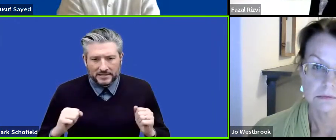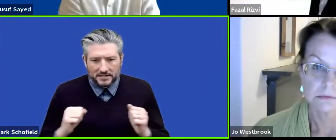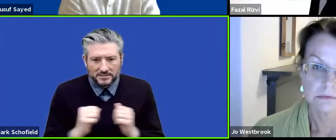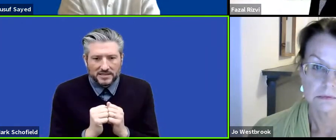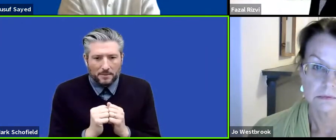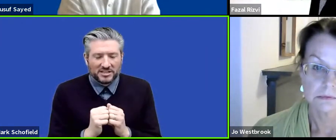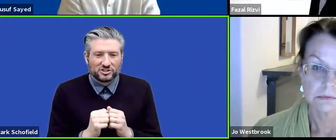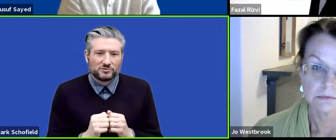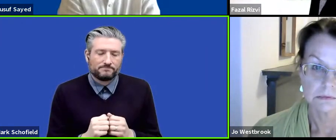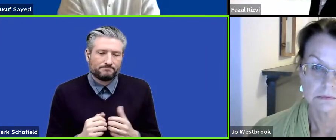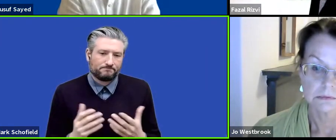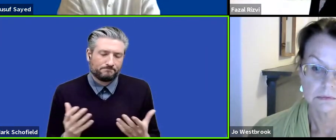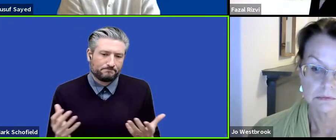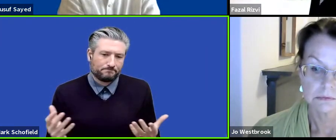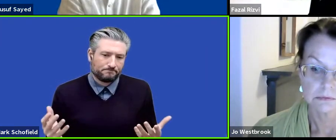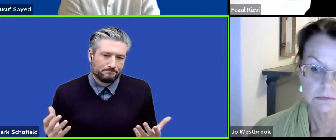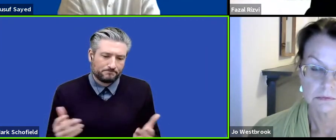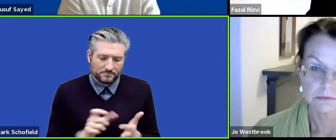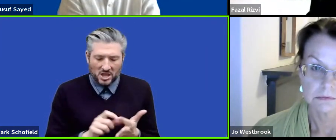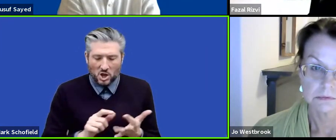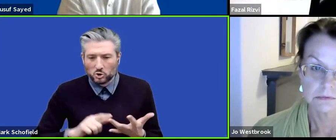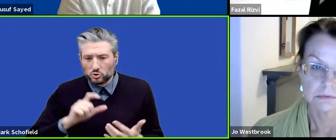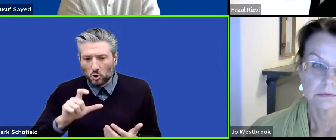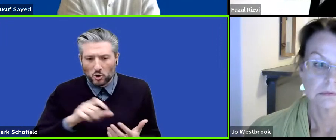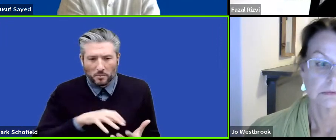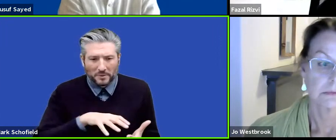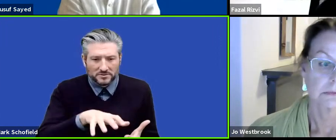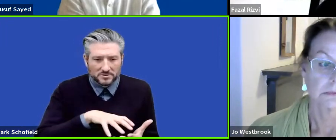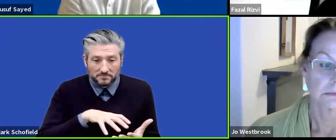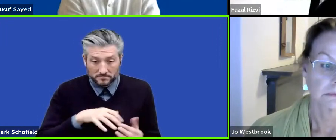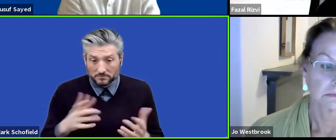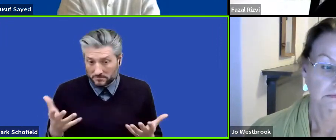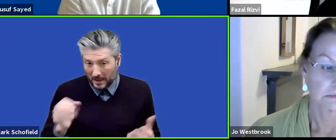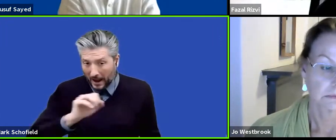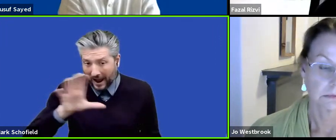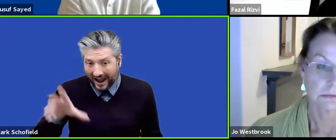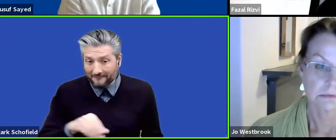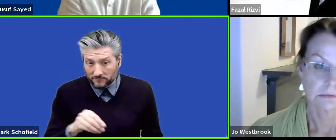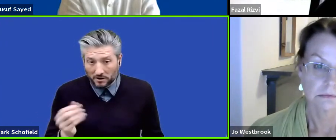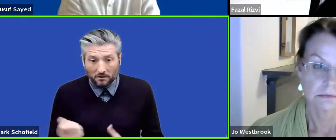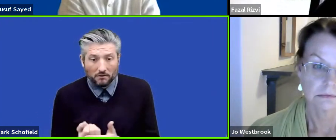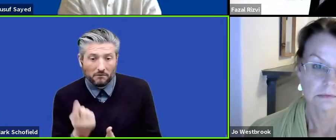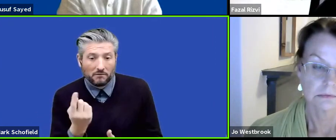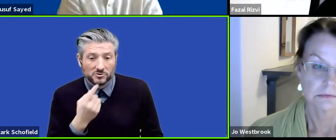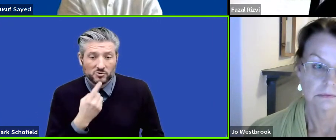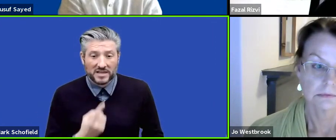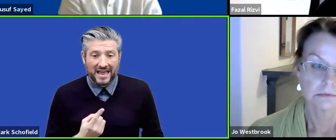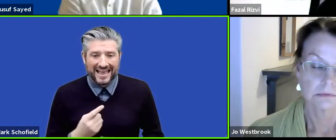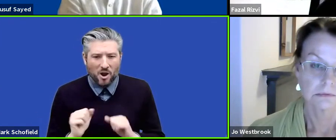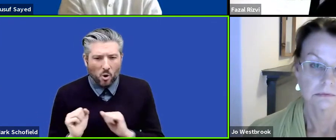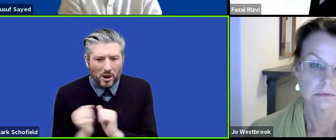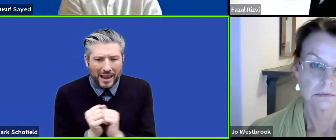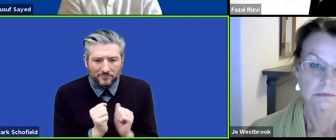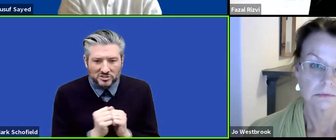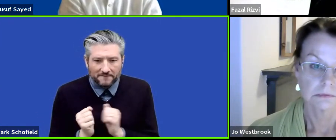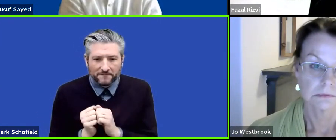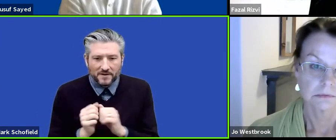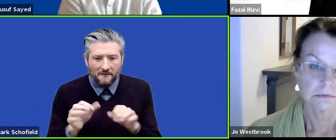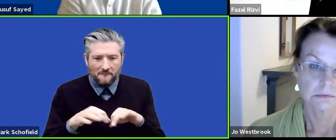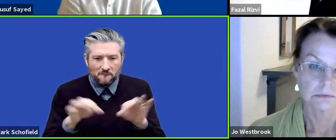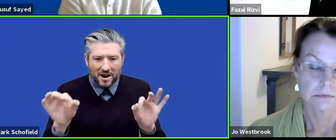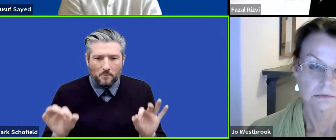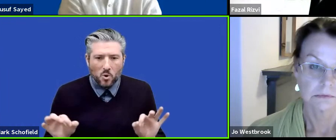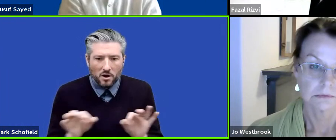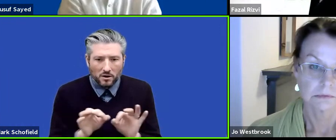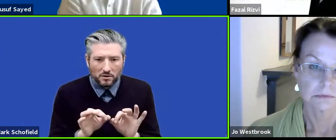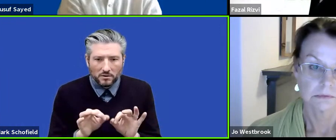governments suggested in Africa, that you need a collaborative framework in which there's a commitment to increasing available